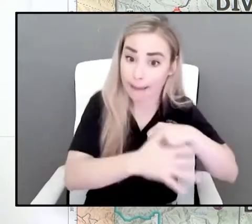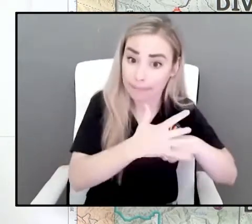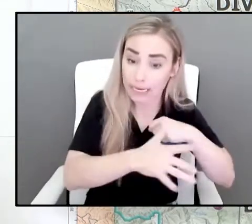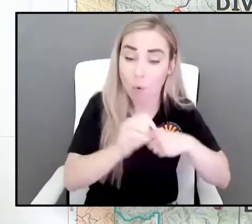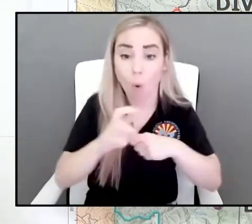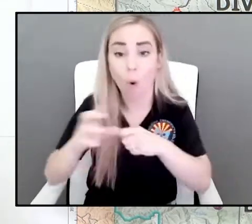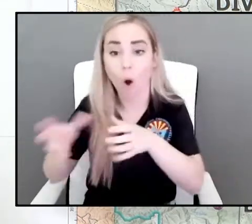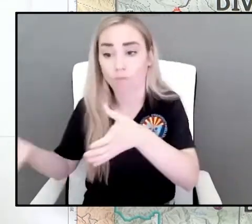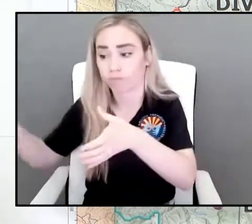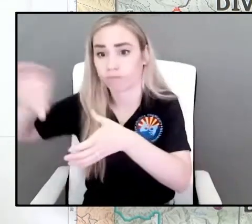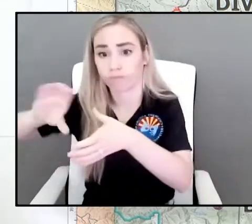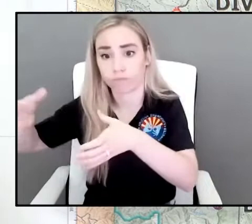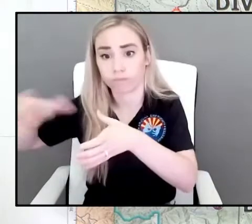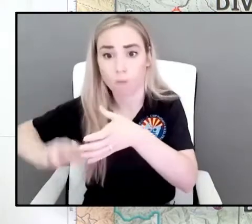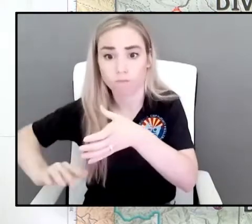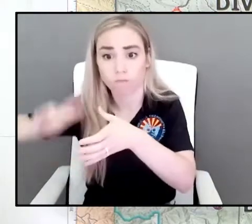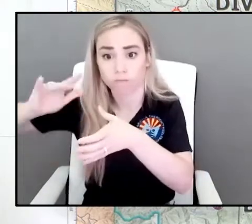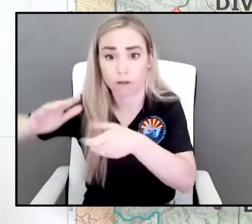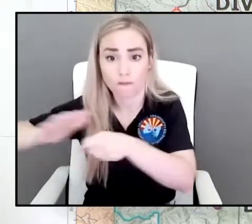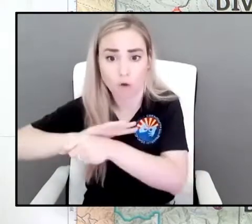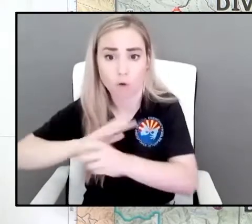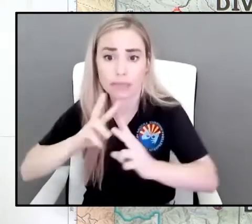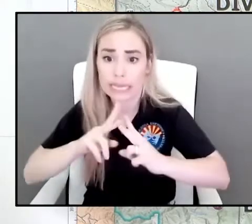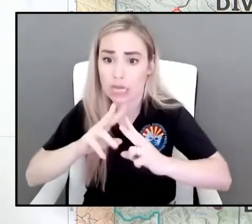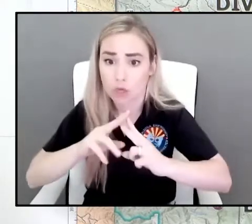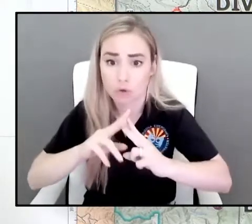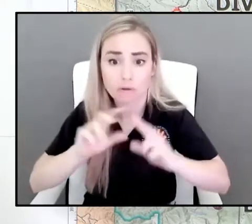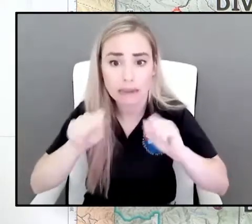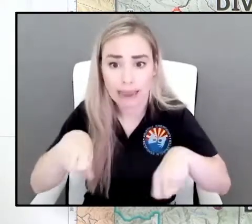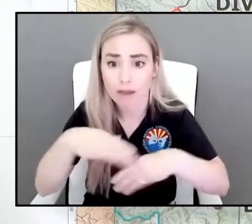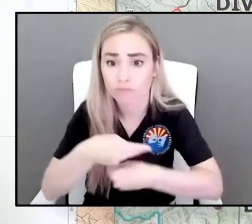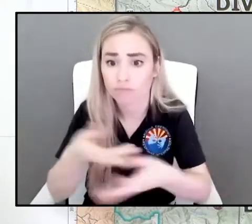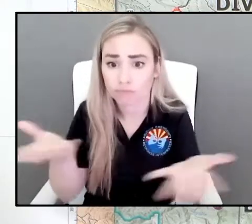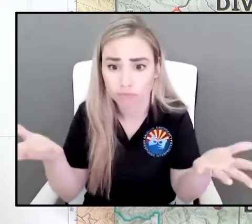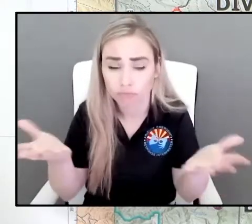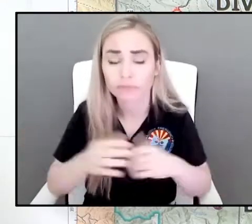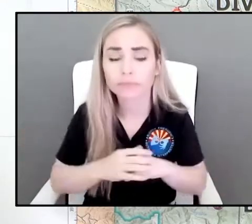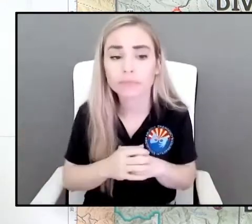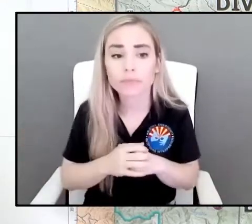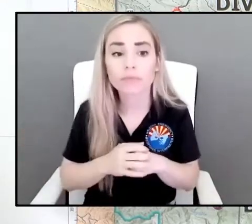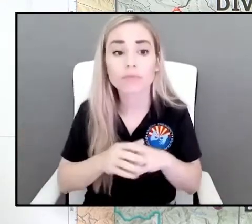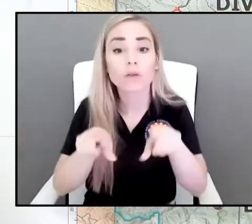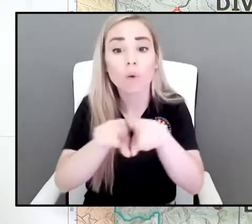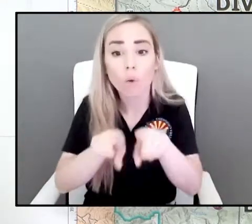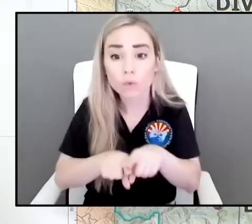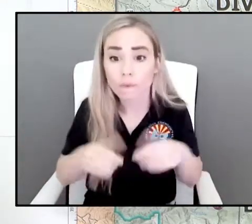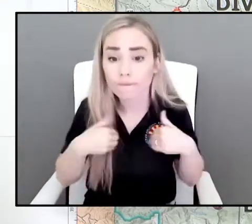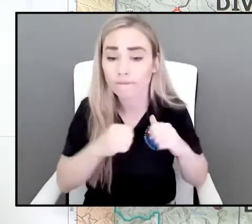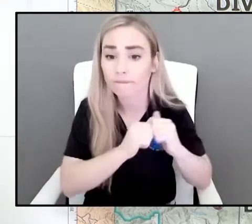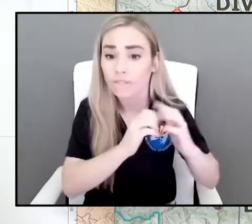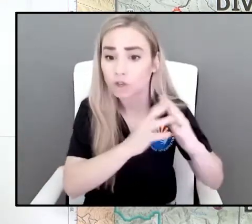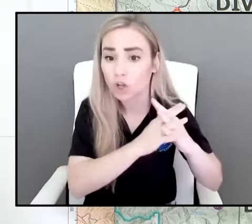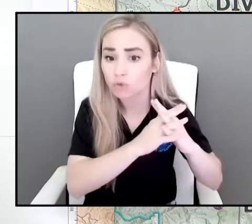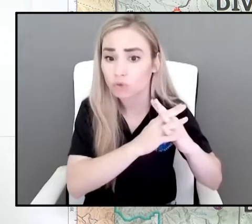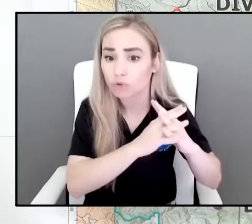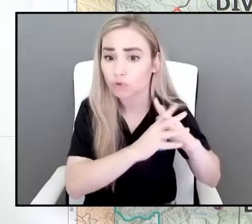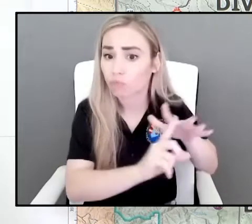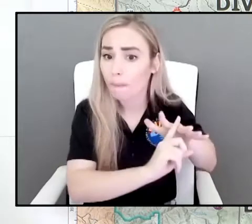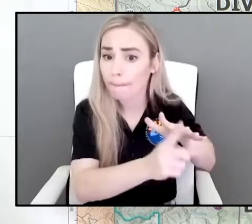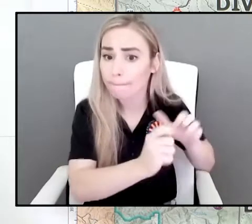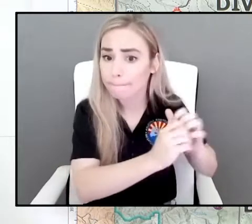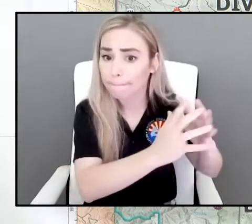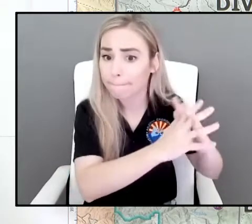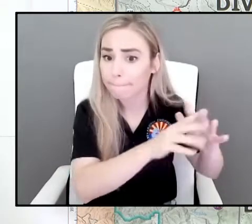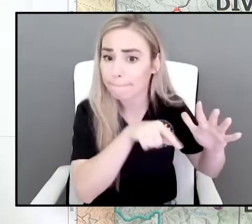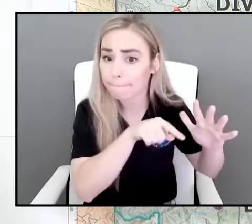of keeping our shelters on standby. In the event anybody has any issues, they